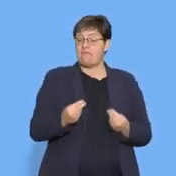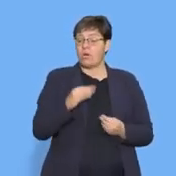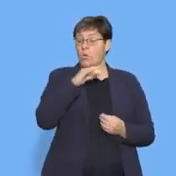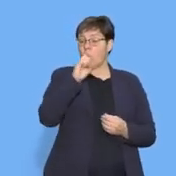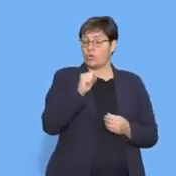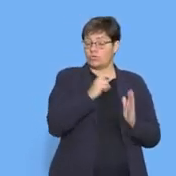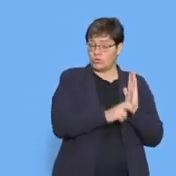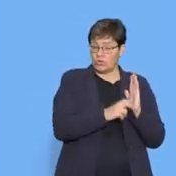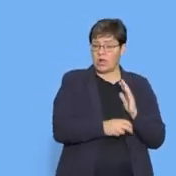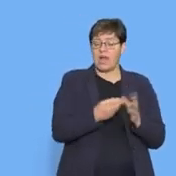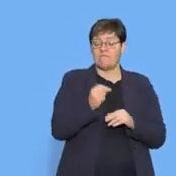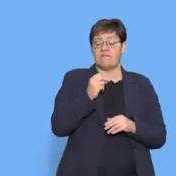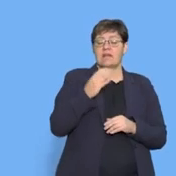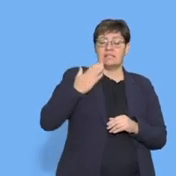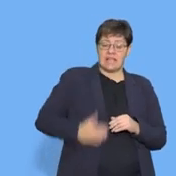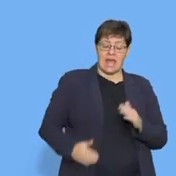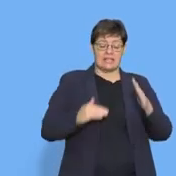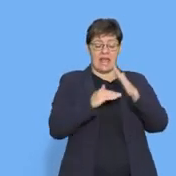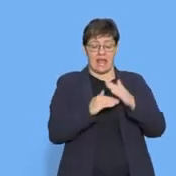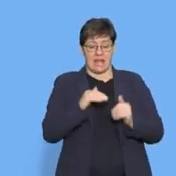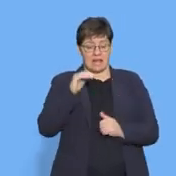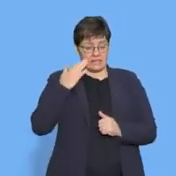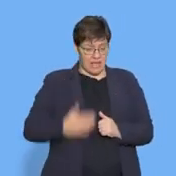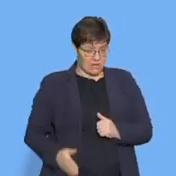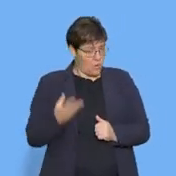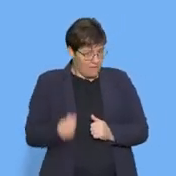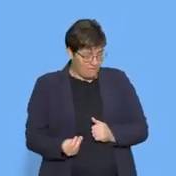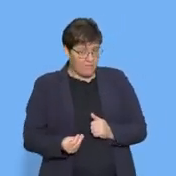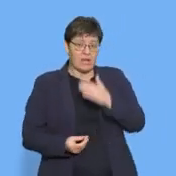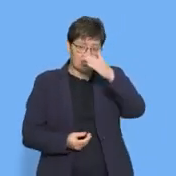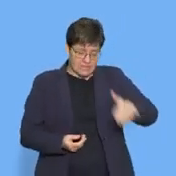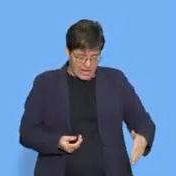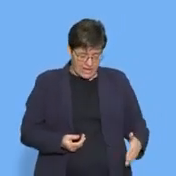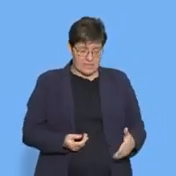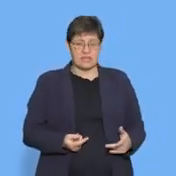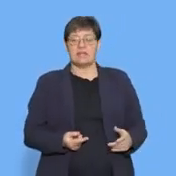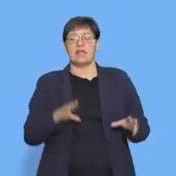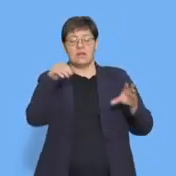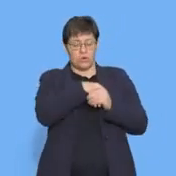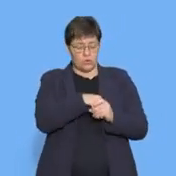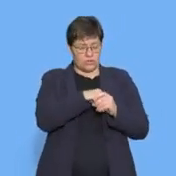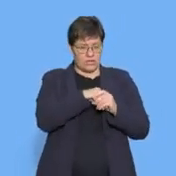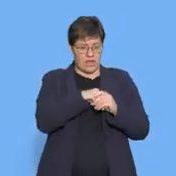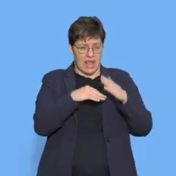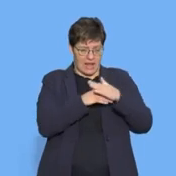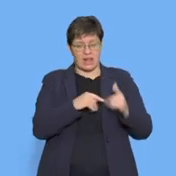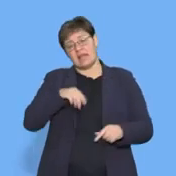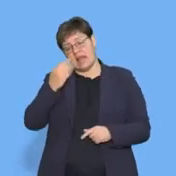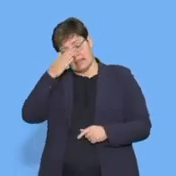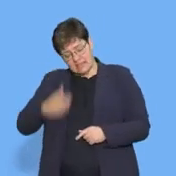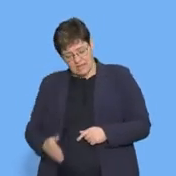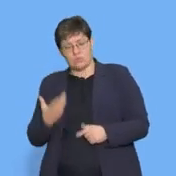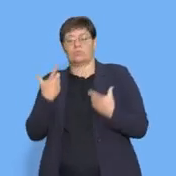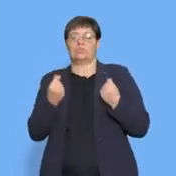for the cos rule, we need to have a side, angle, side. So do we have a side, an included angle, and another